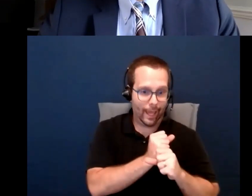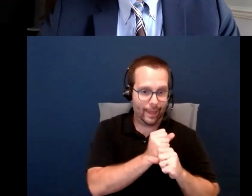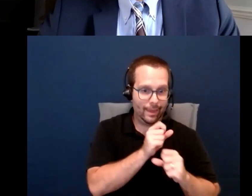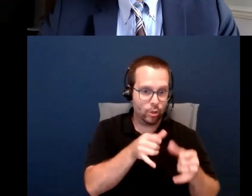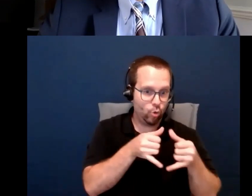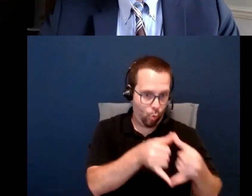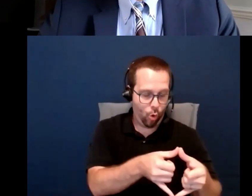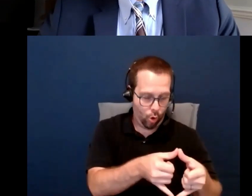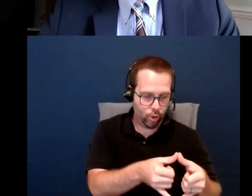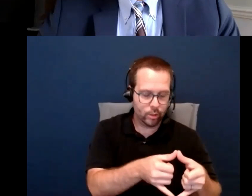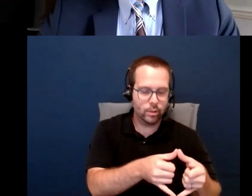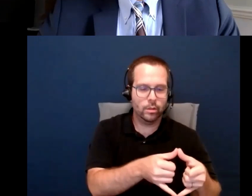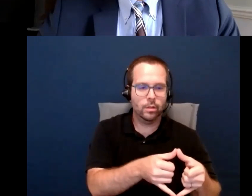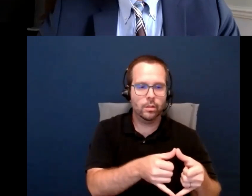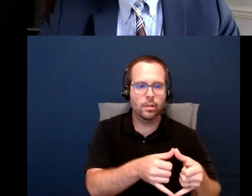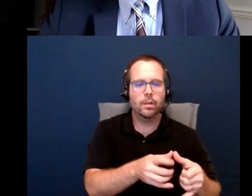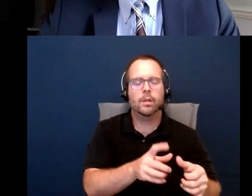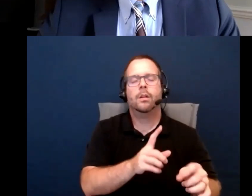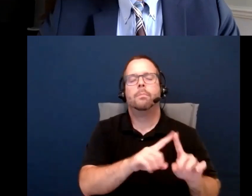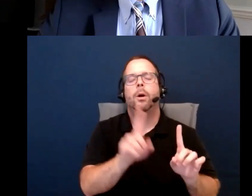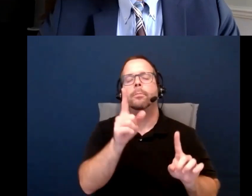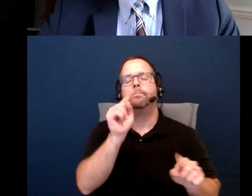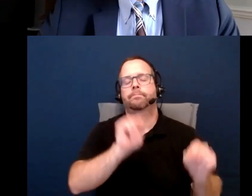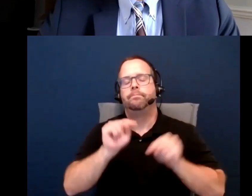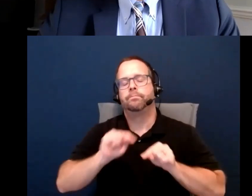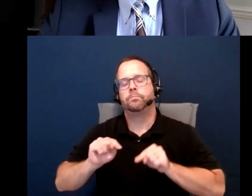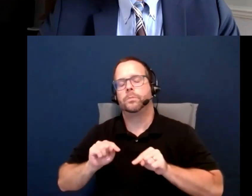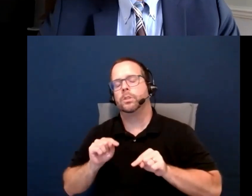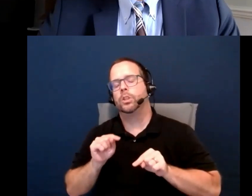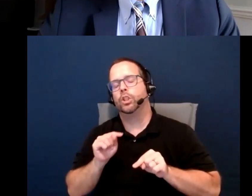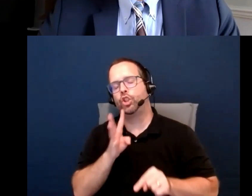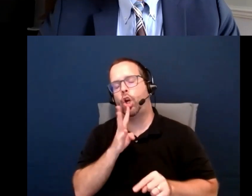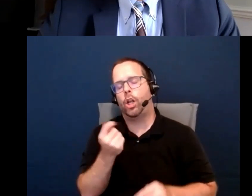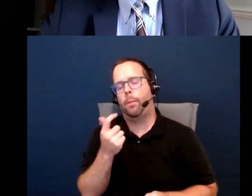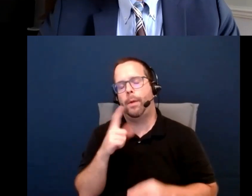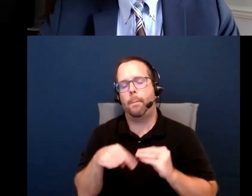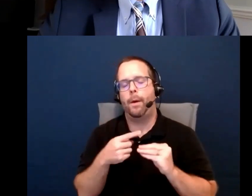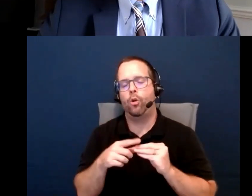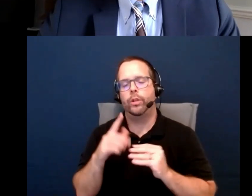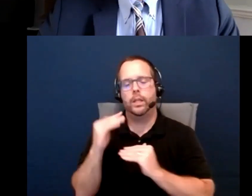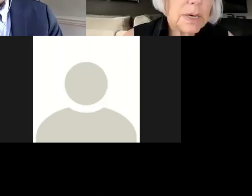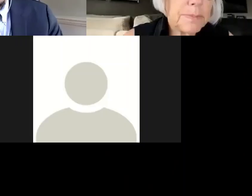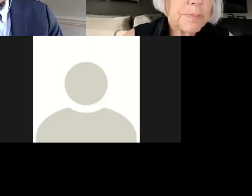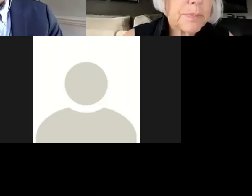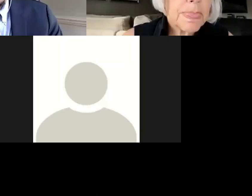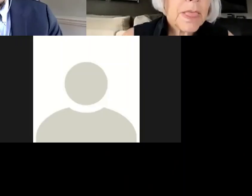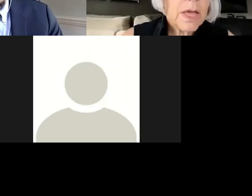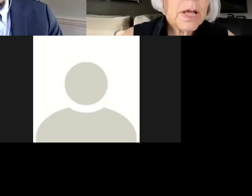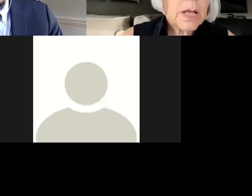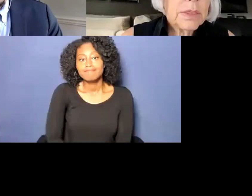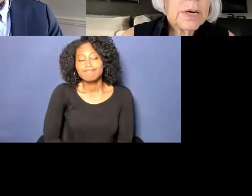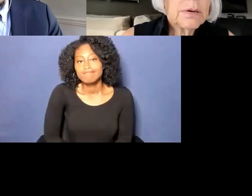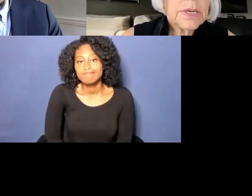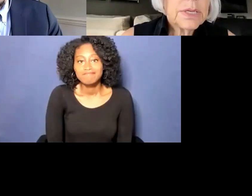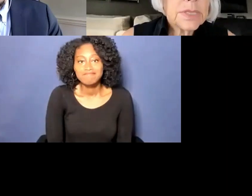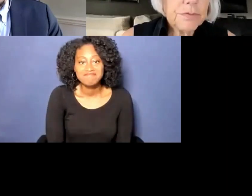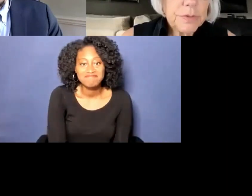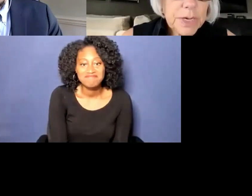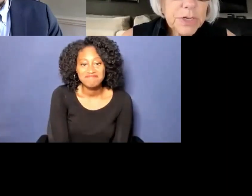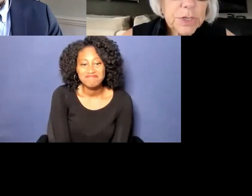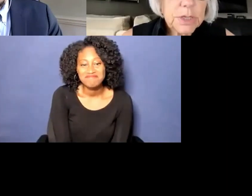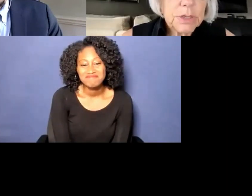award. And let's talk a little bit about these restrictive data sets just for a minute. There